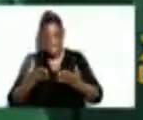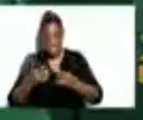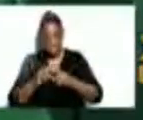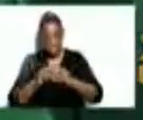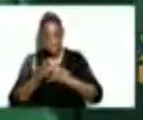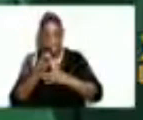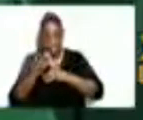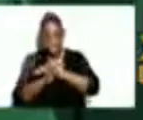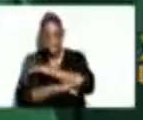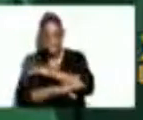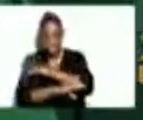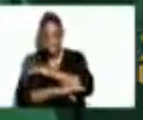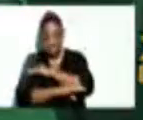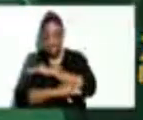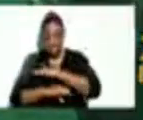in the Bahamas.